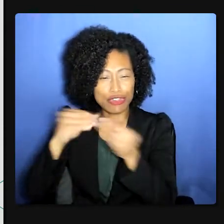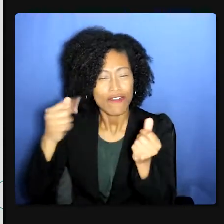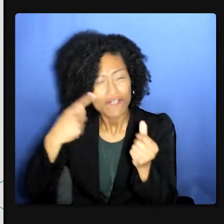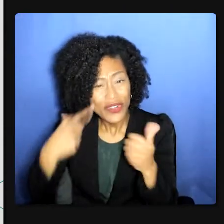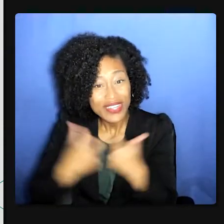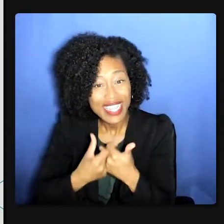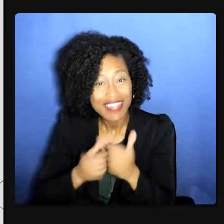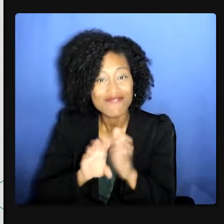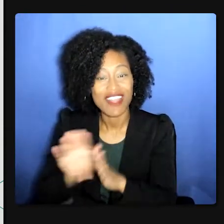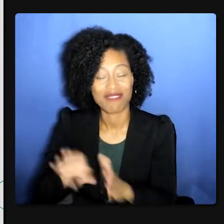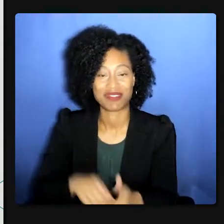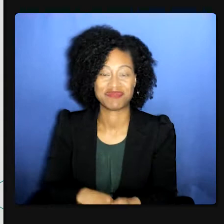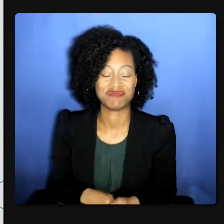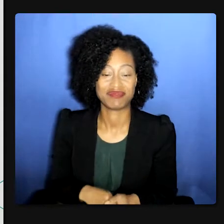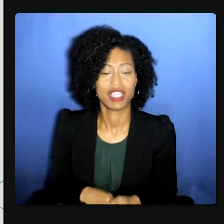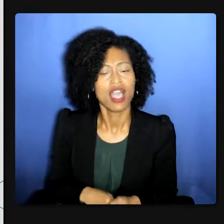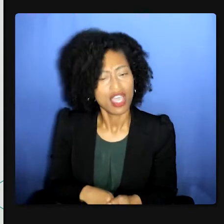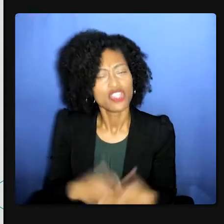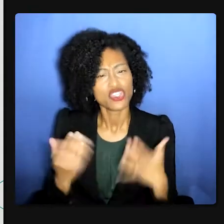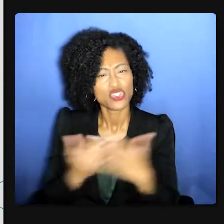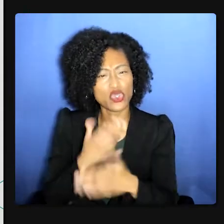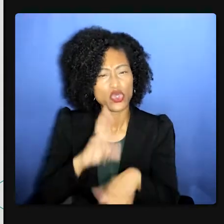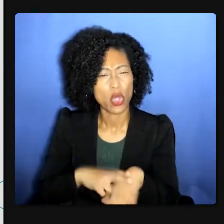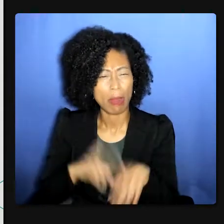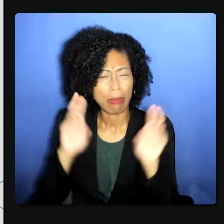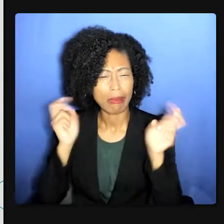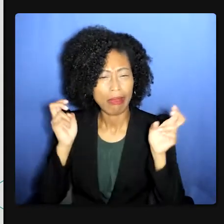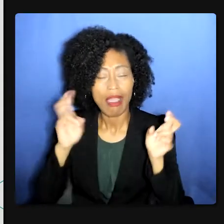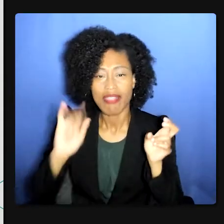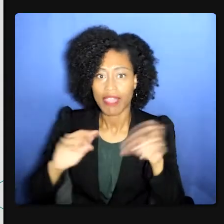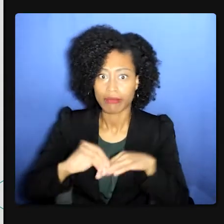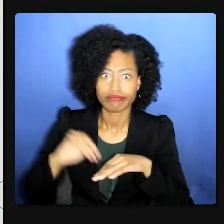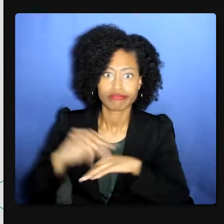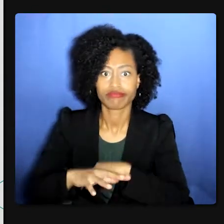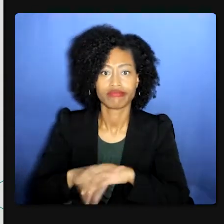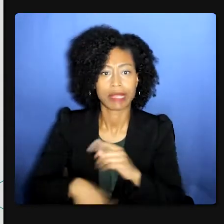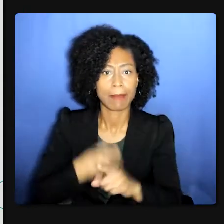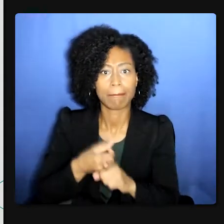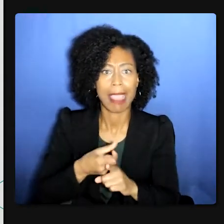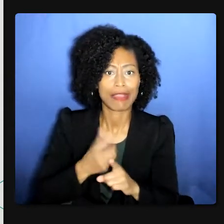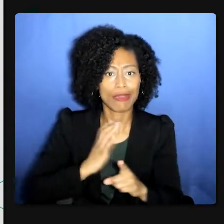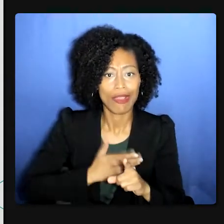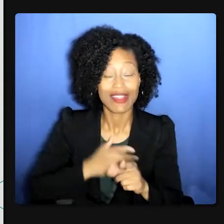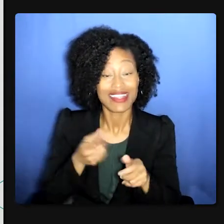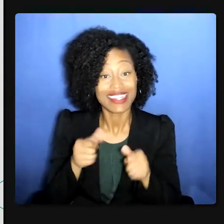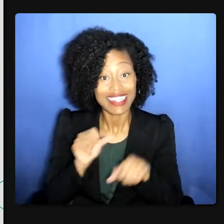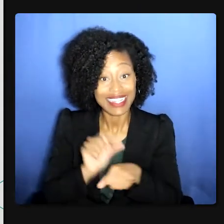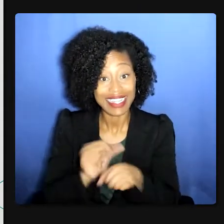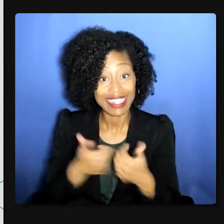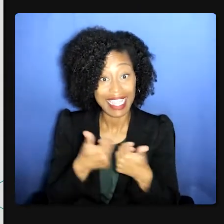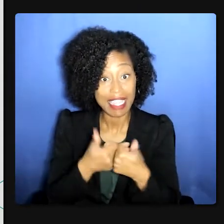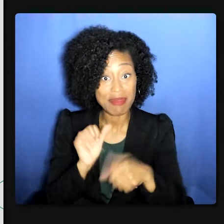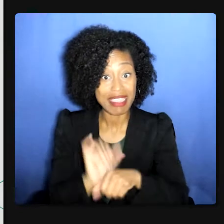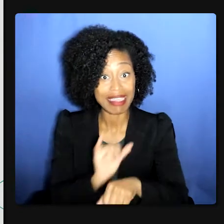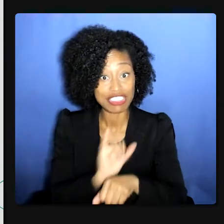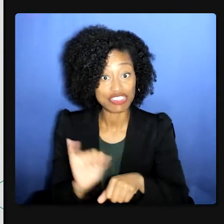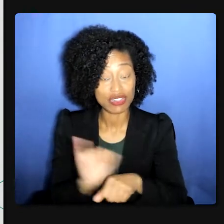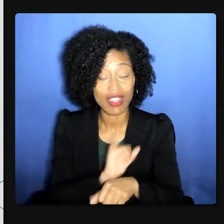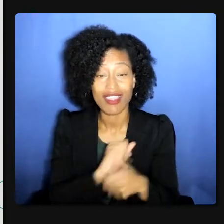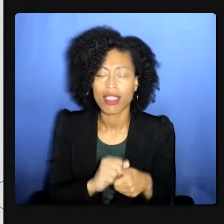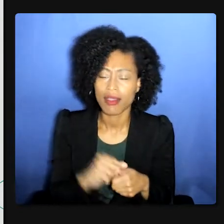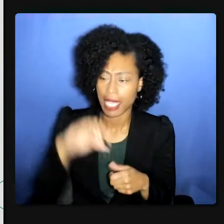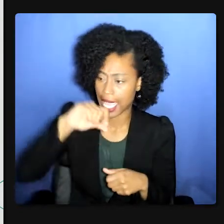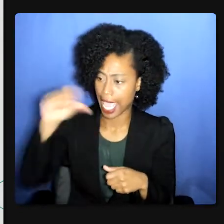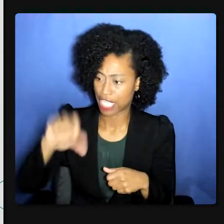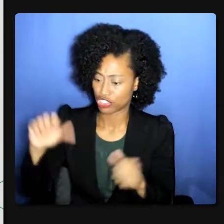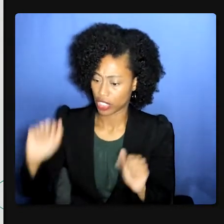development. We'll start by looking at how the new normal of remote work is impacting the game development industry. Then, let's see how Azure can solve